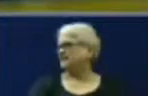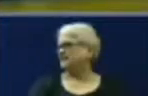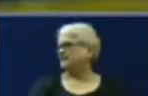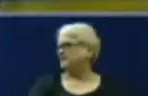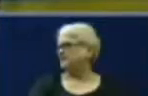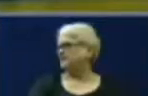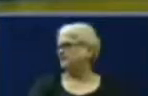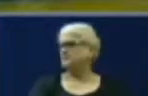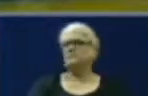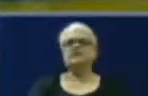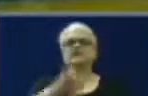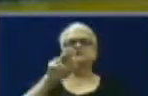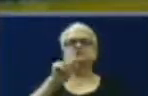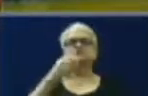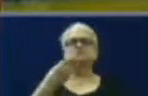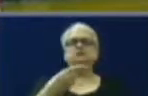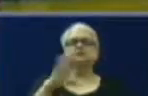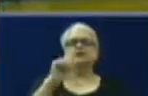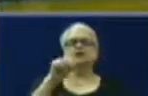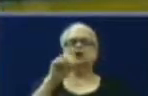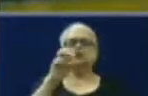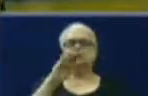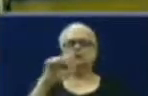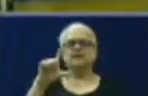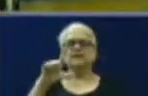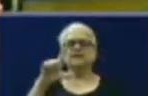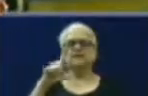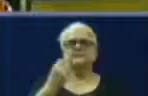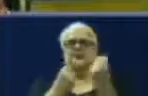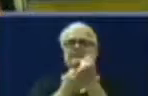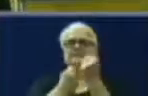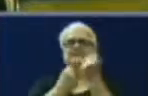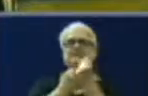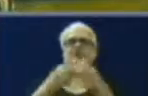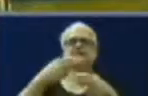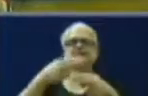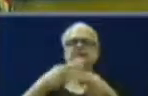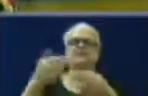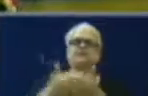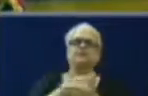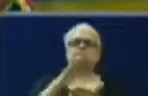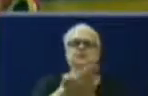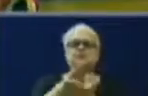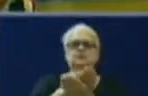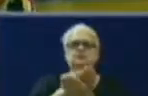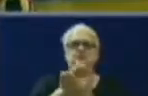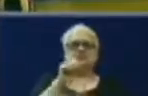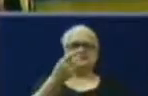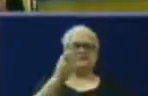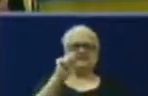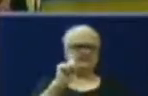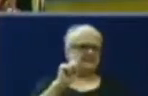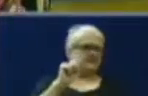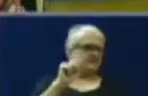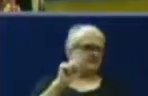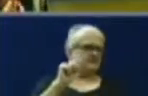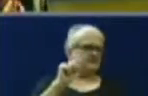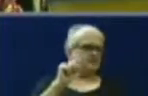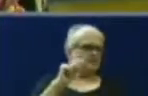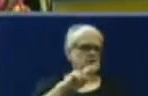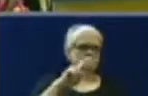My name is Judith Caldwell, and I'm an advocate for naming the new school the Stephen R. Tyree Elementary School. In